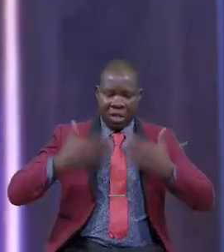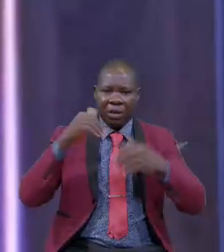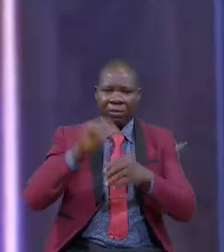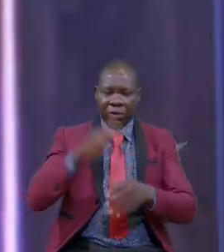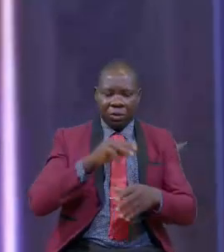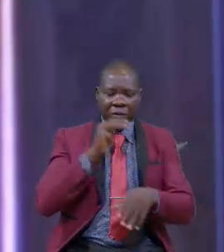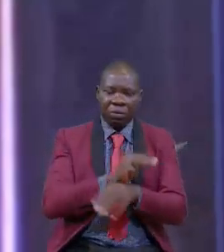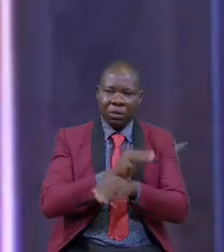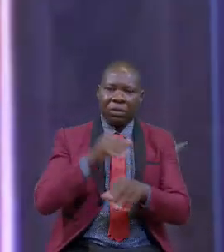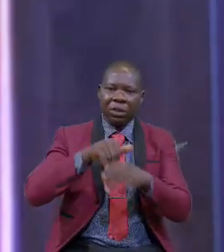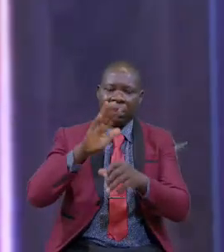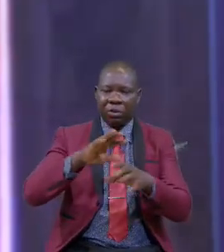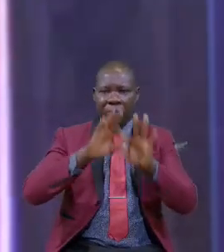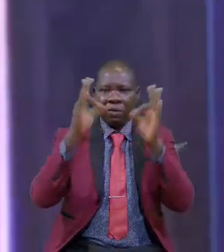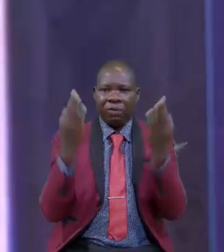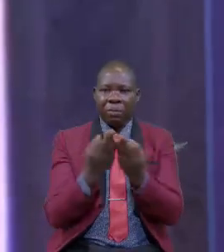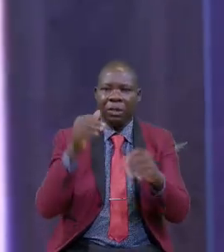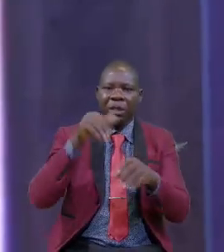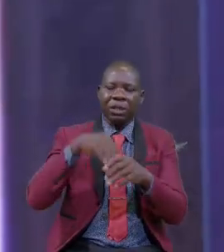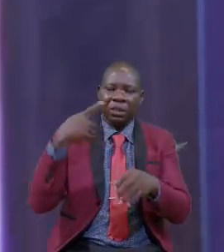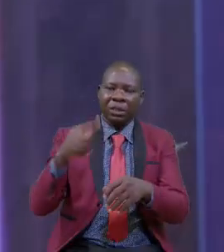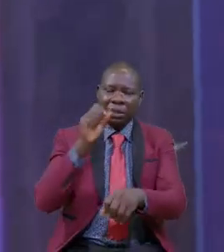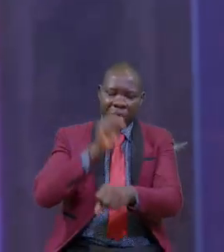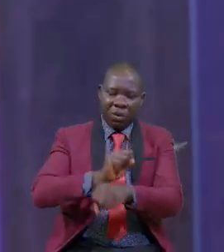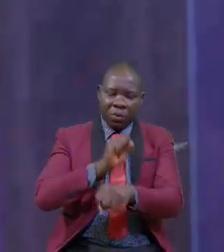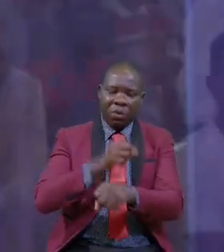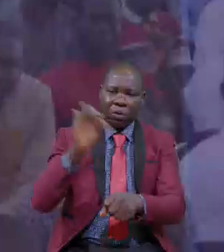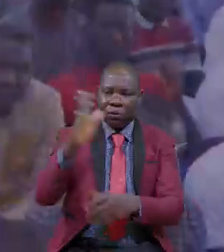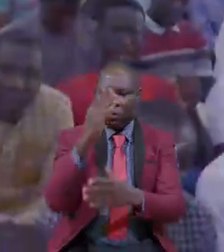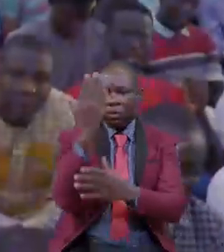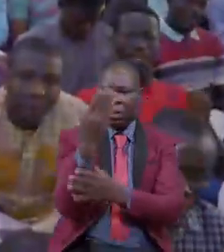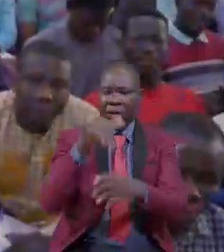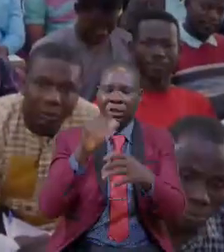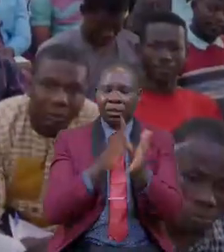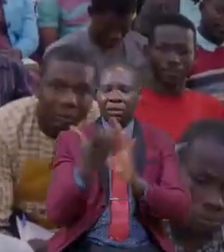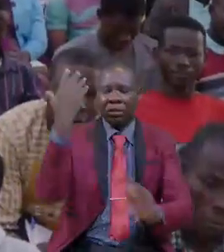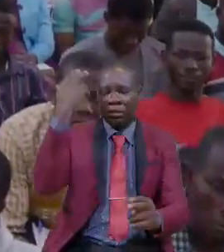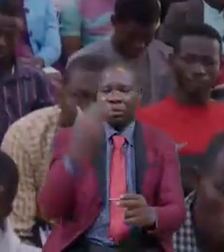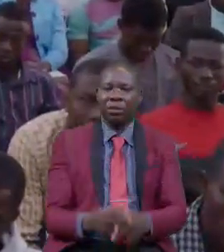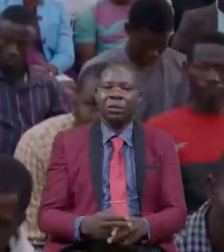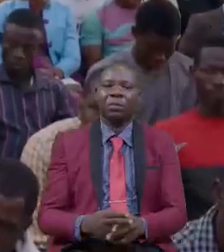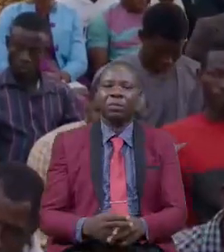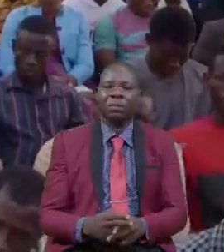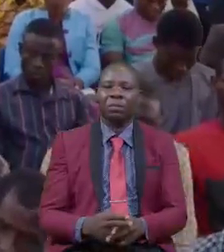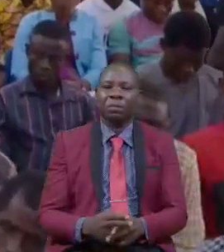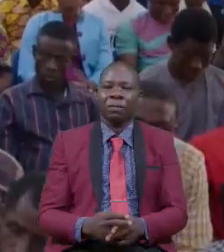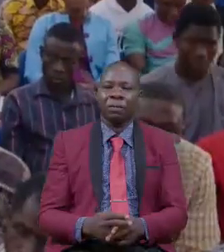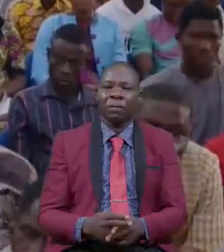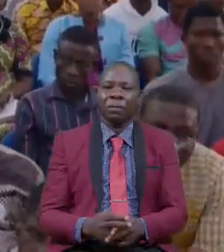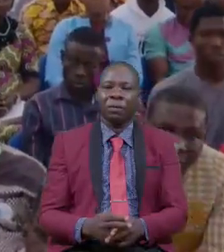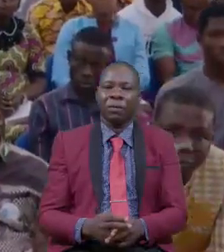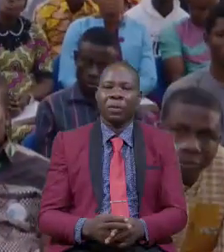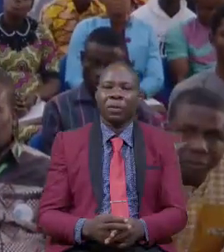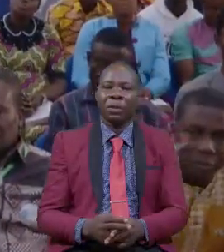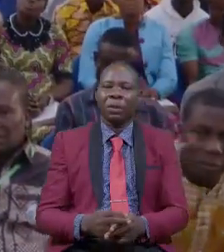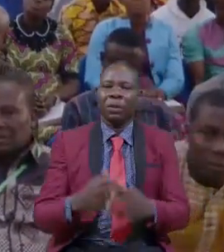in the endeavors of your hand, in Jesus' name. Amen. Now stand up for that. Amen.